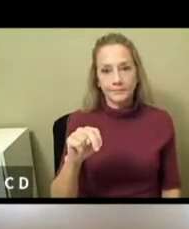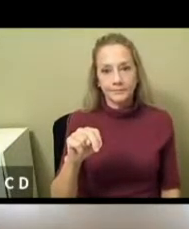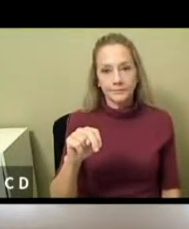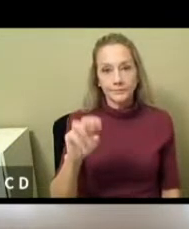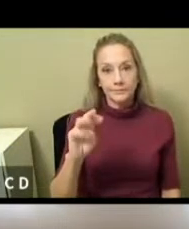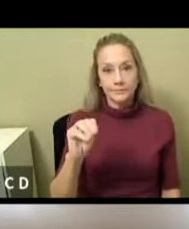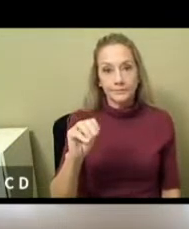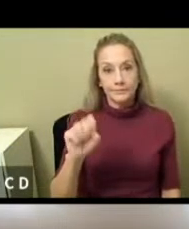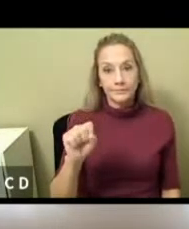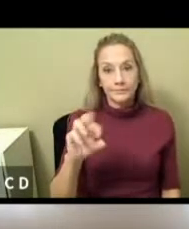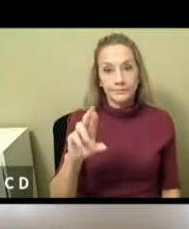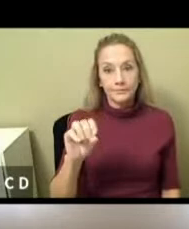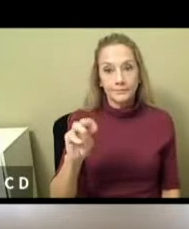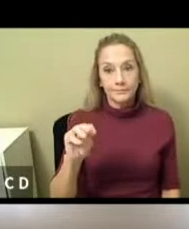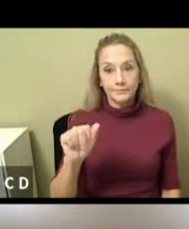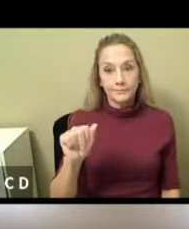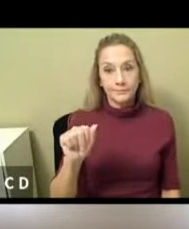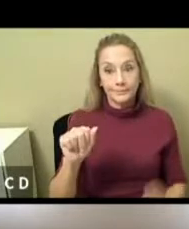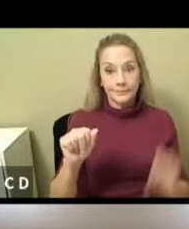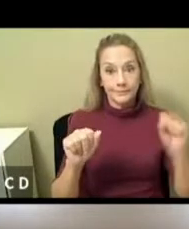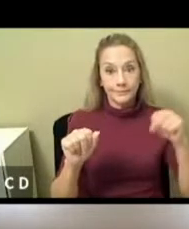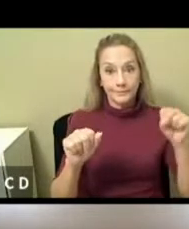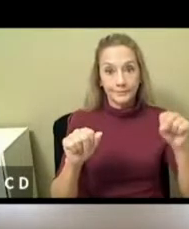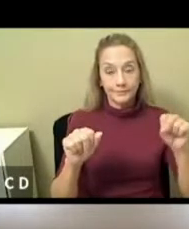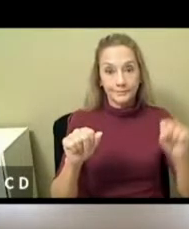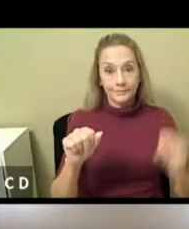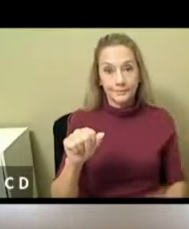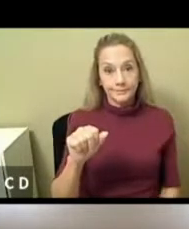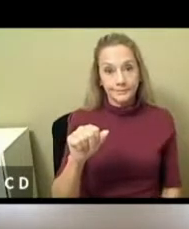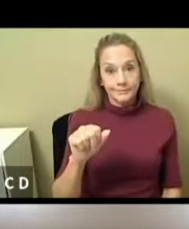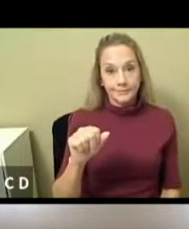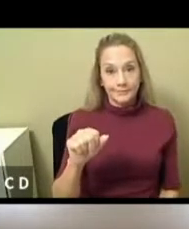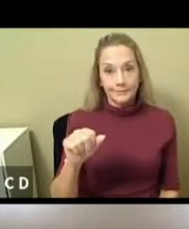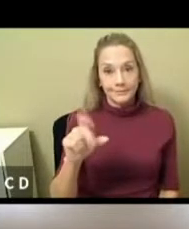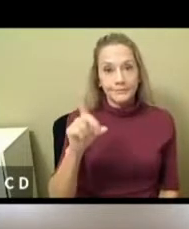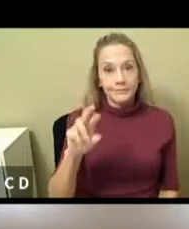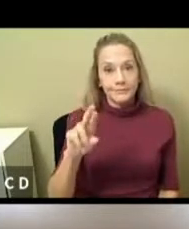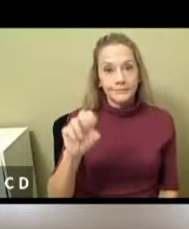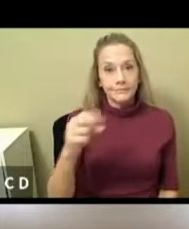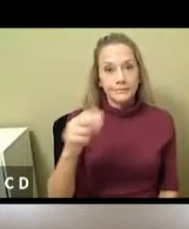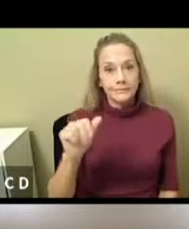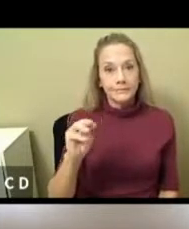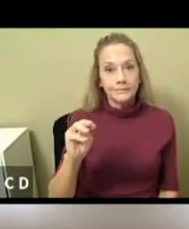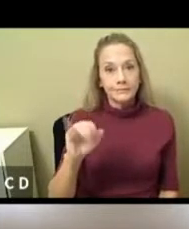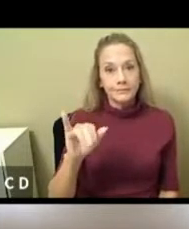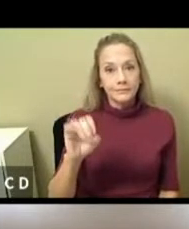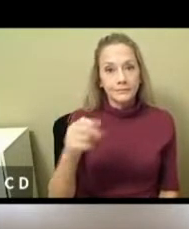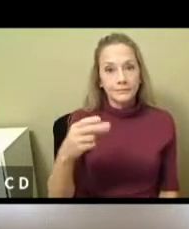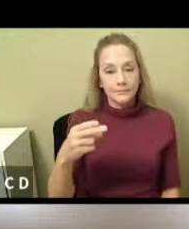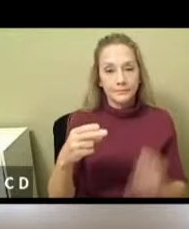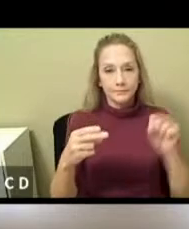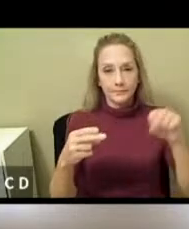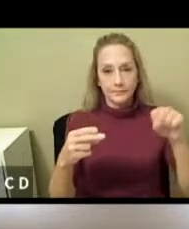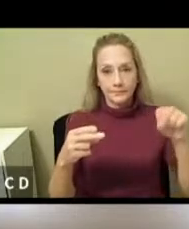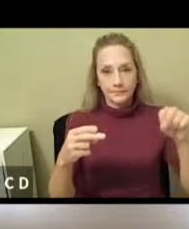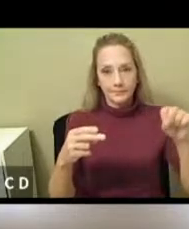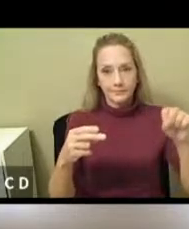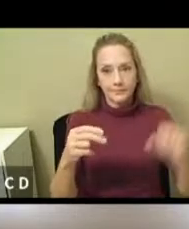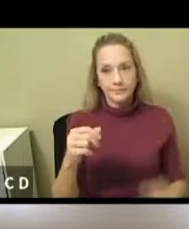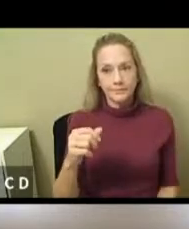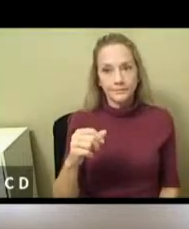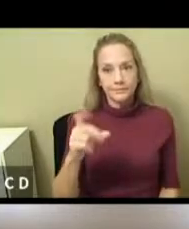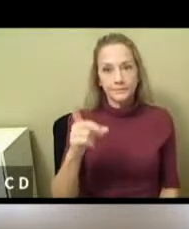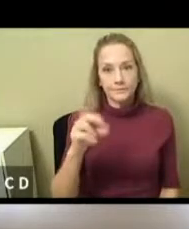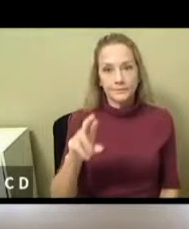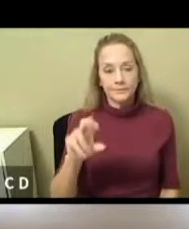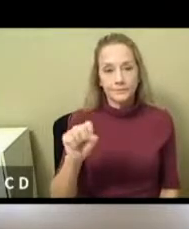Ms. Roma? Yes. Dr. Shamia? Yes.